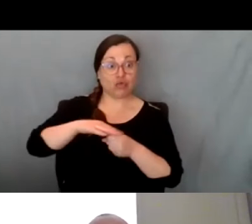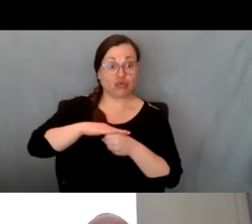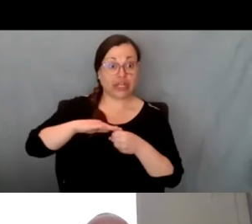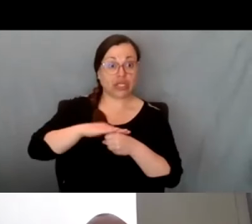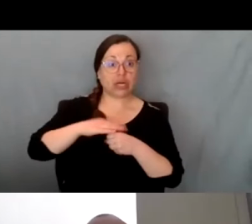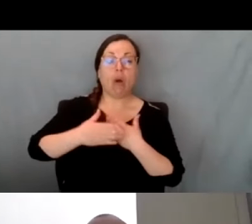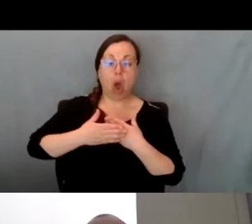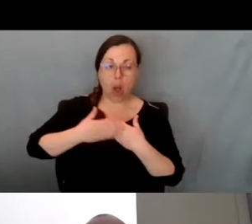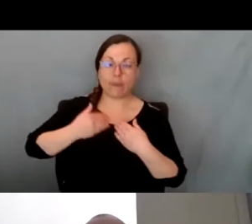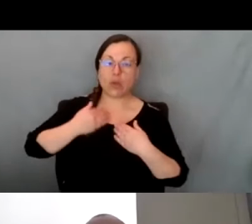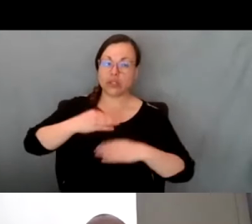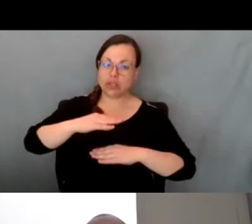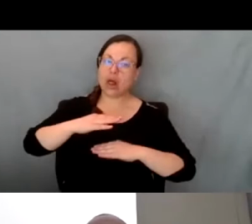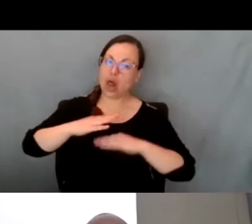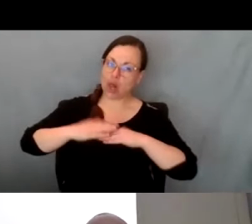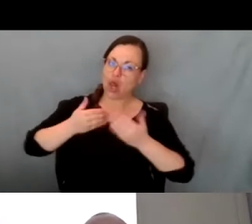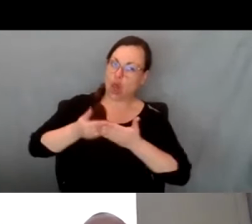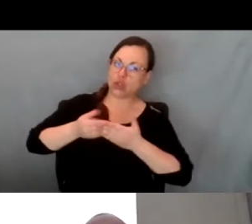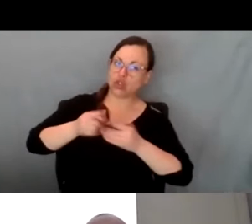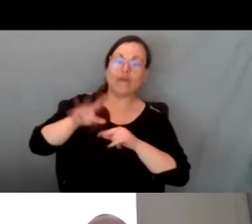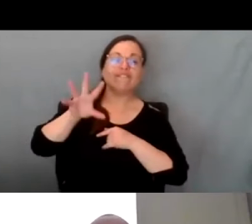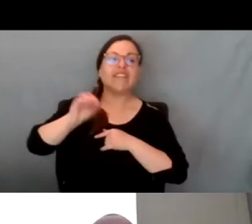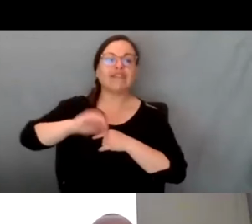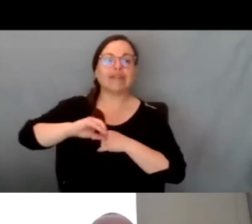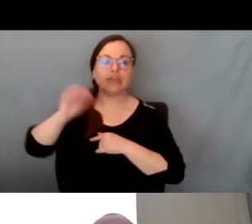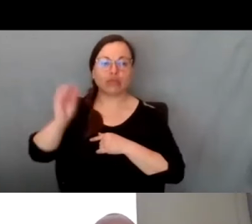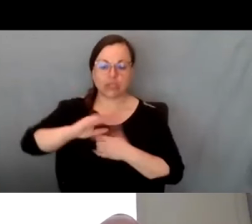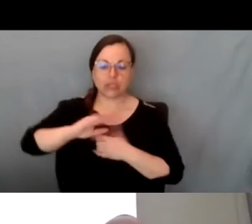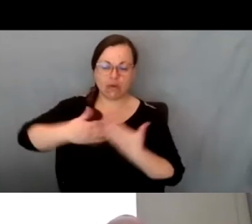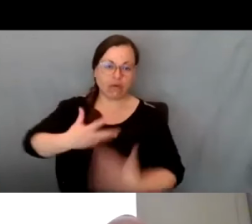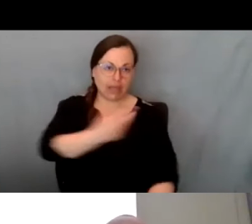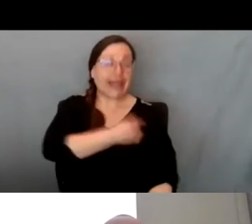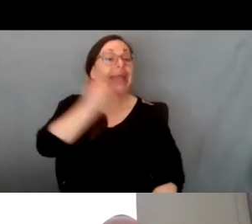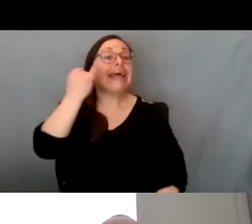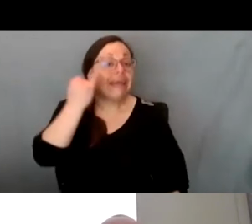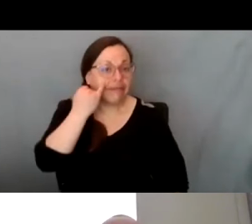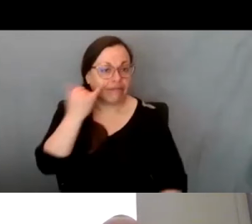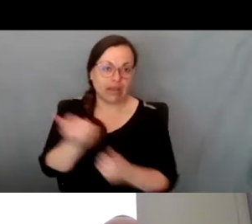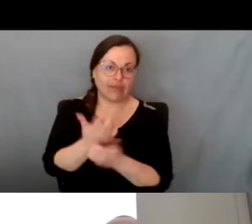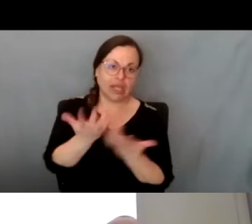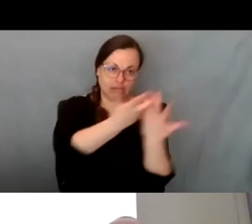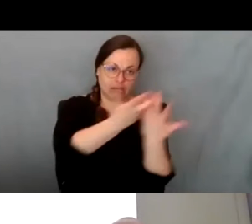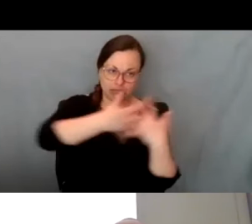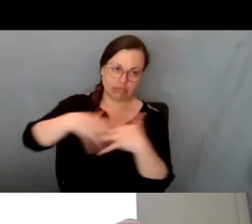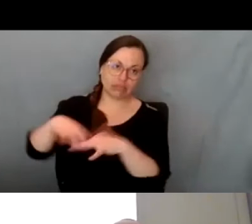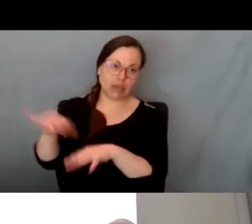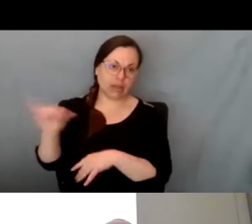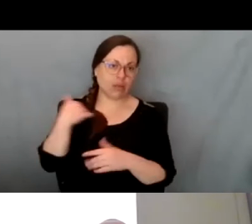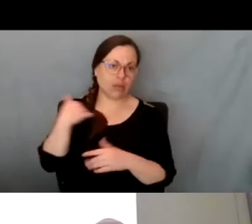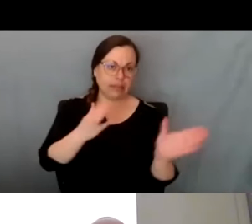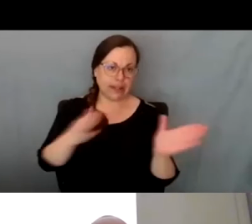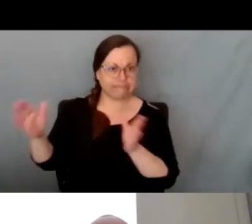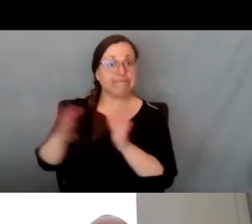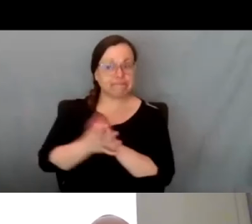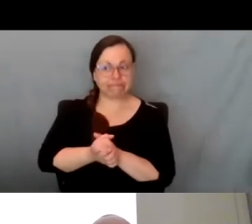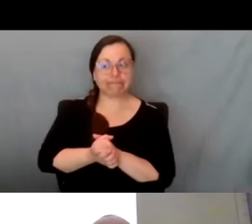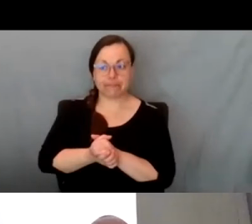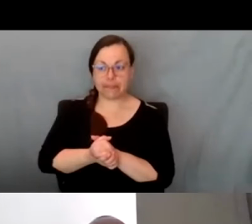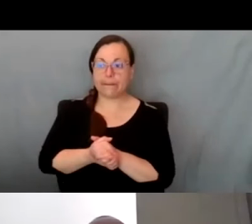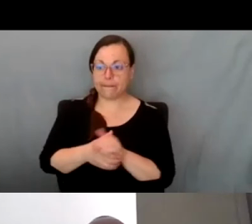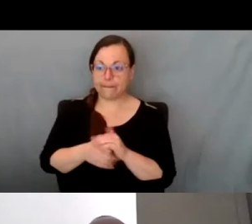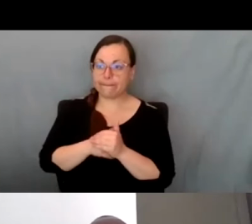close to 50% of coverage, if indeed everything goes well as planned. So to